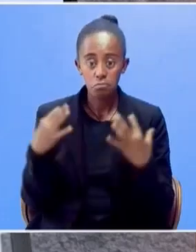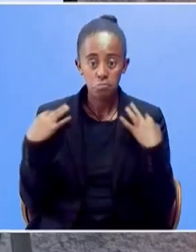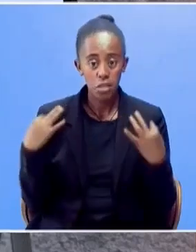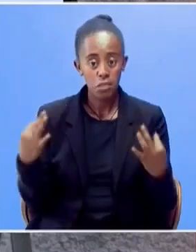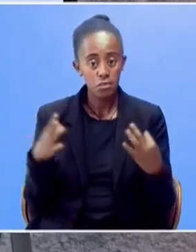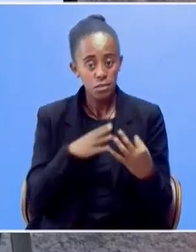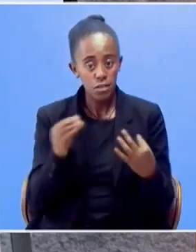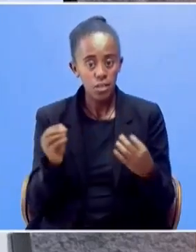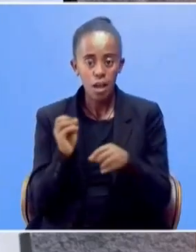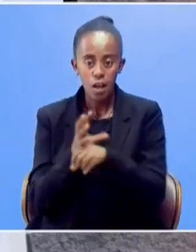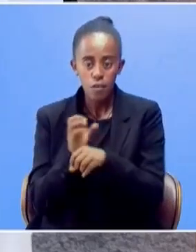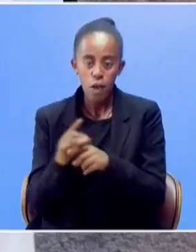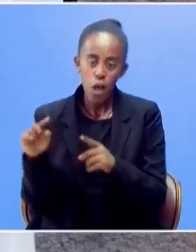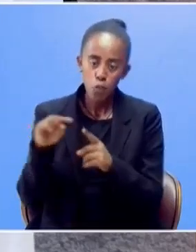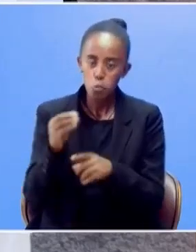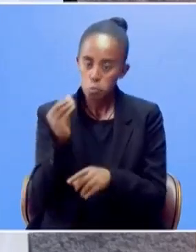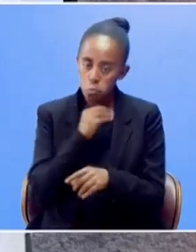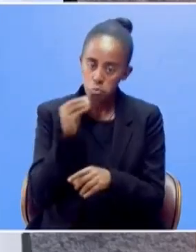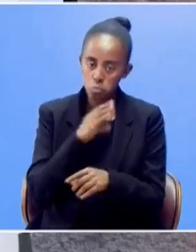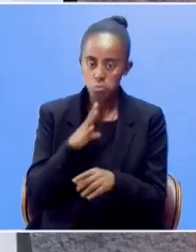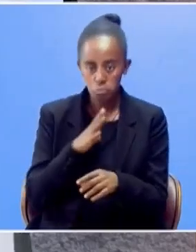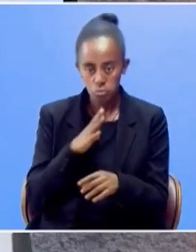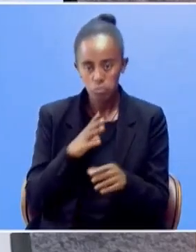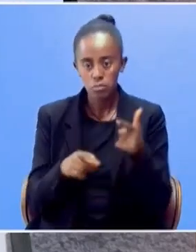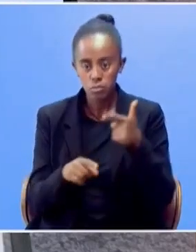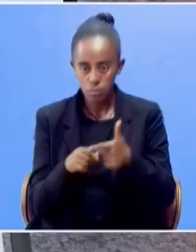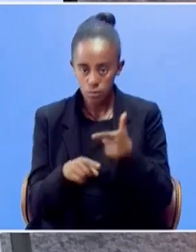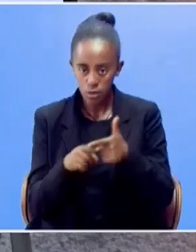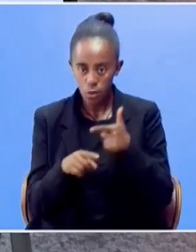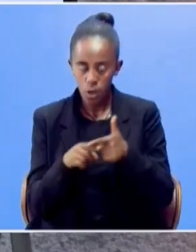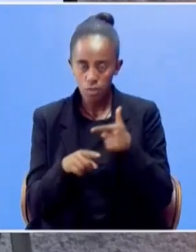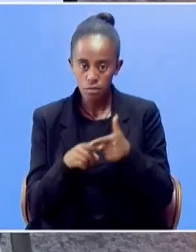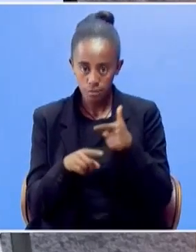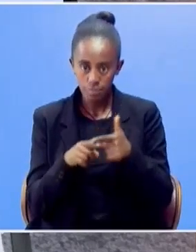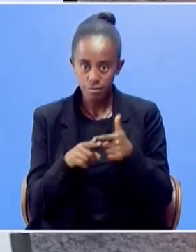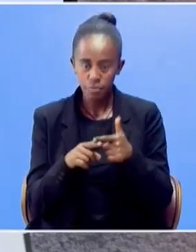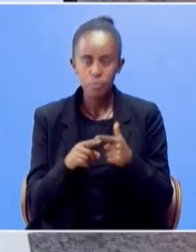and advised to eat. This is one. The next one.